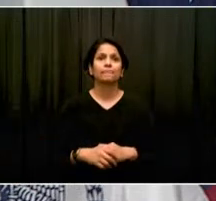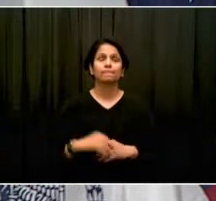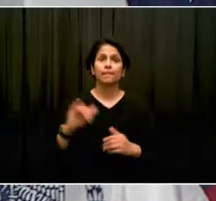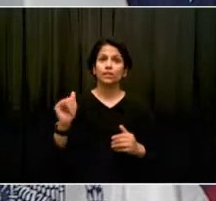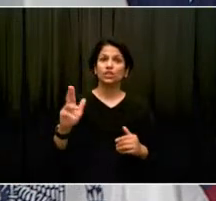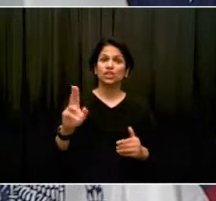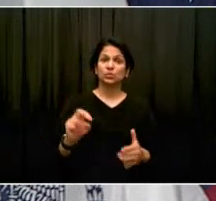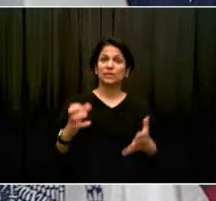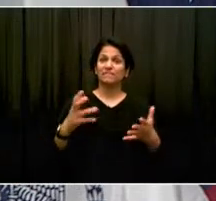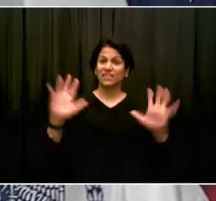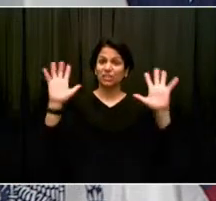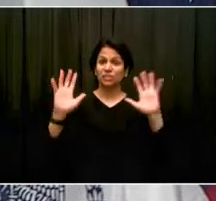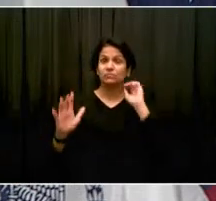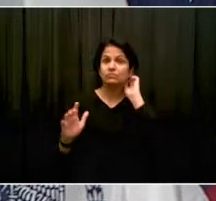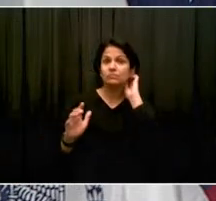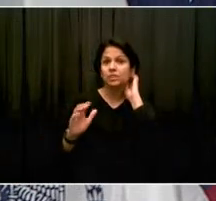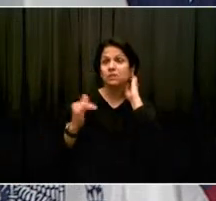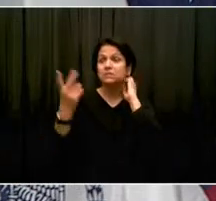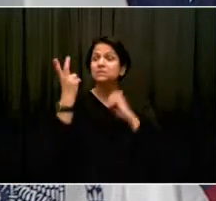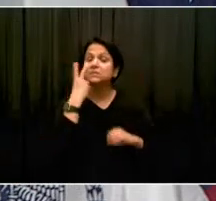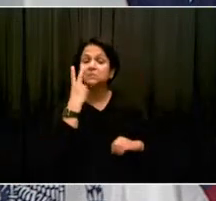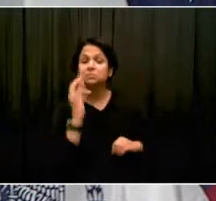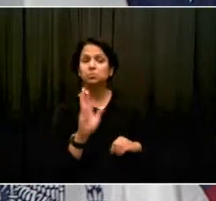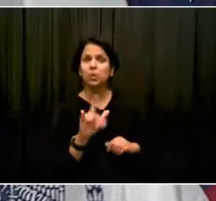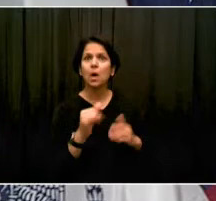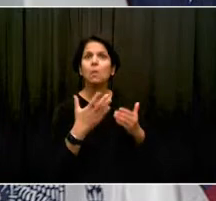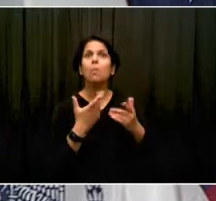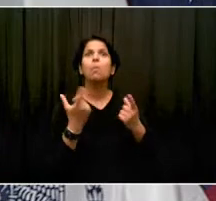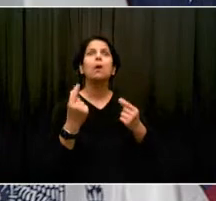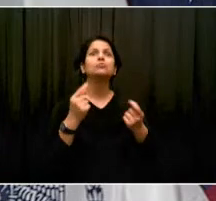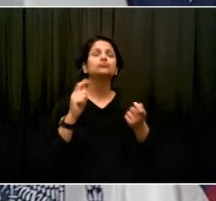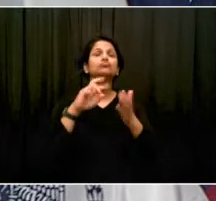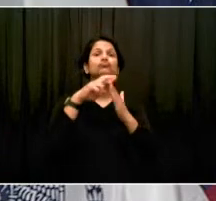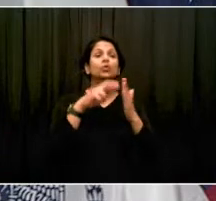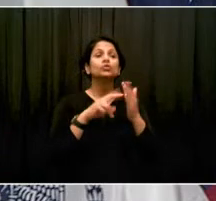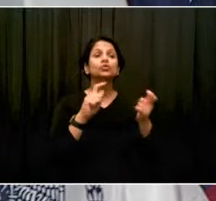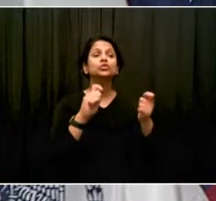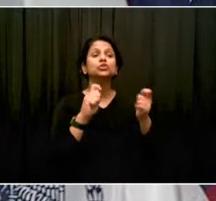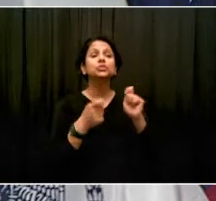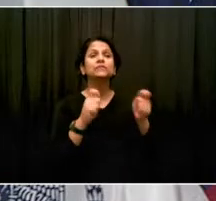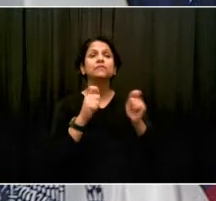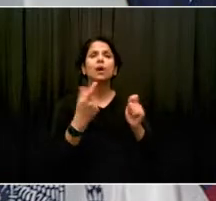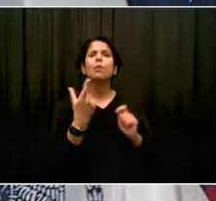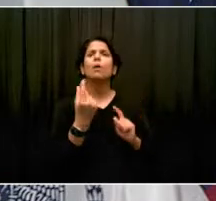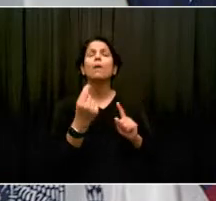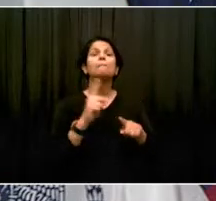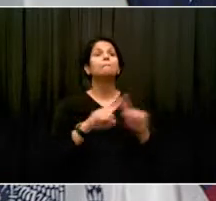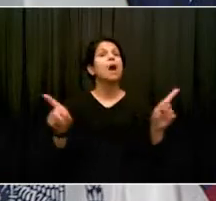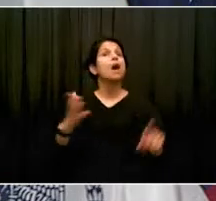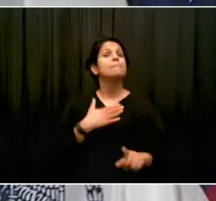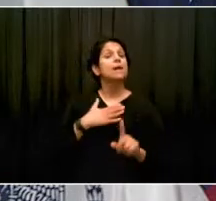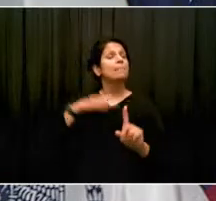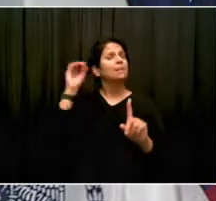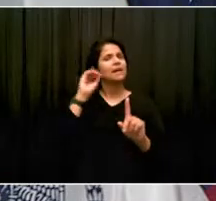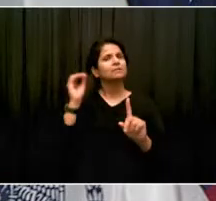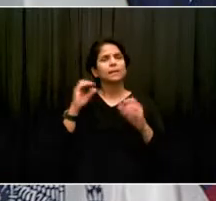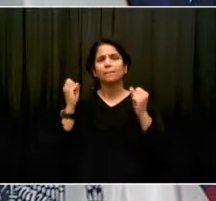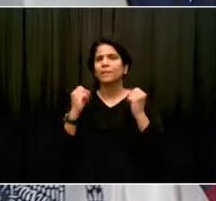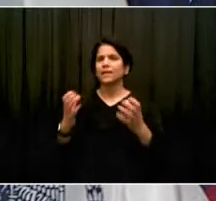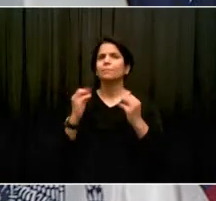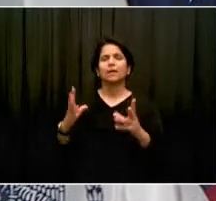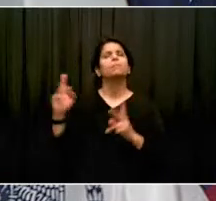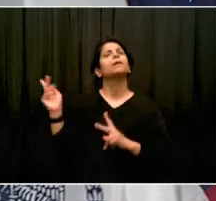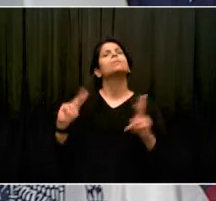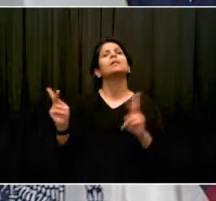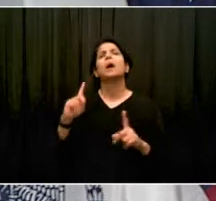some things differently. I still think a lot of New Yorkers personally are going to choose to wear the masks a lot. But for the foreseeable future, absolutely, we want to stick